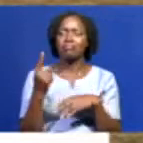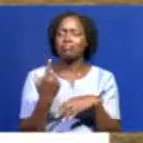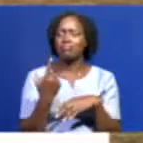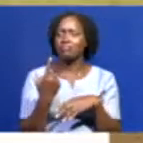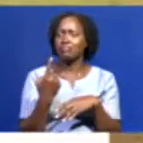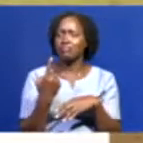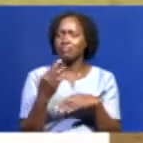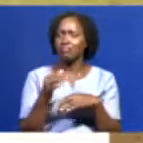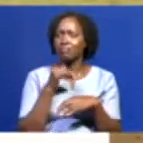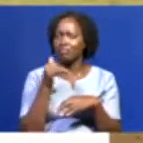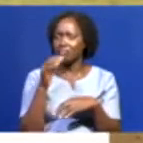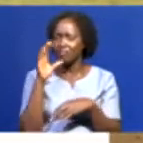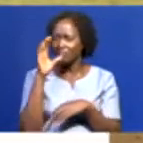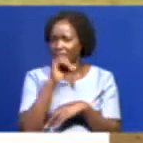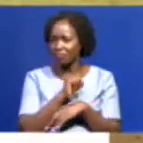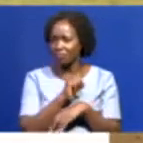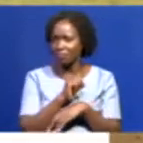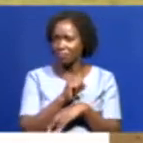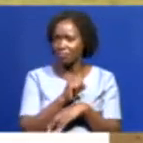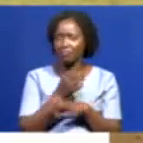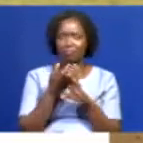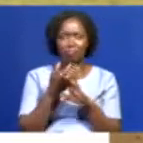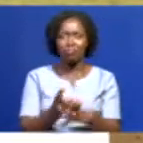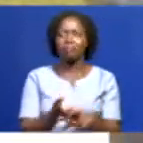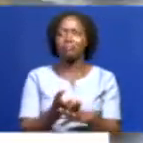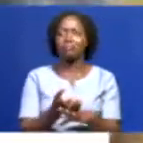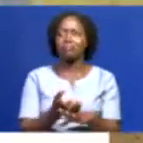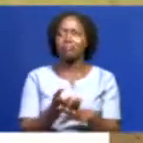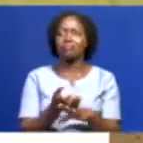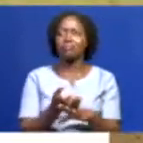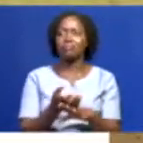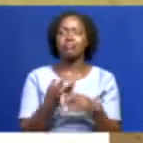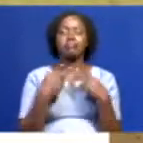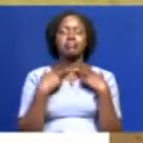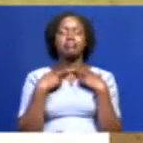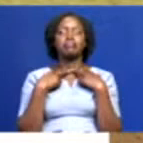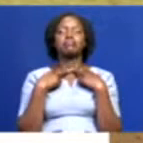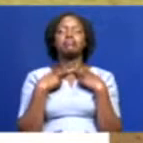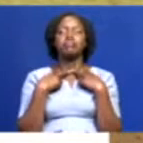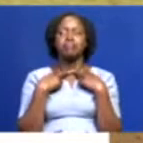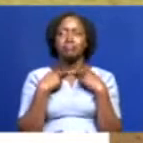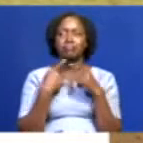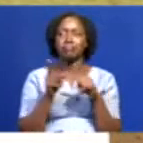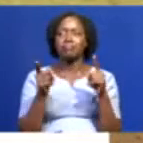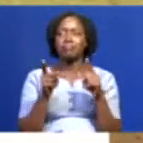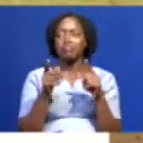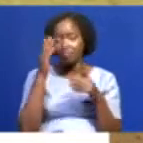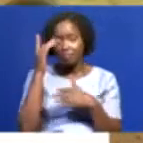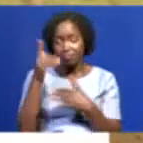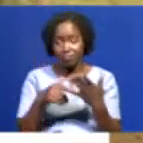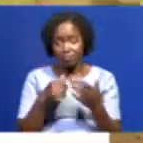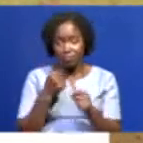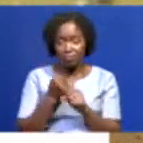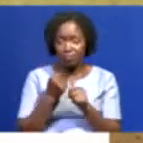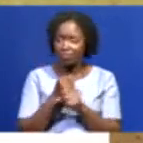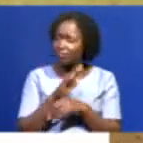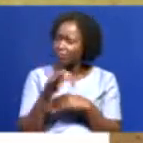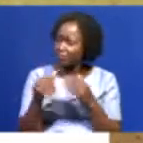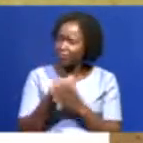if I'm not mistaken. It was extremely hard. We got stuck in the fresh. But you know what? We did all the